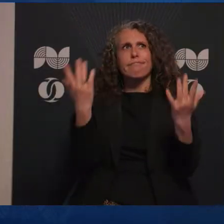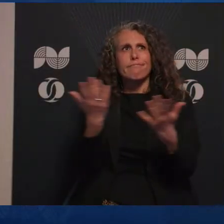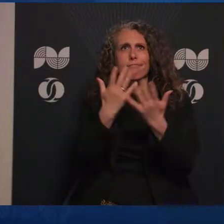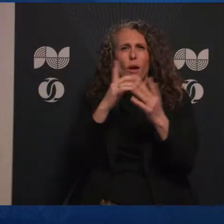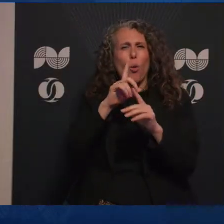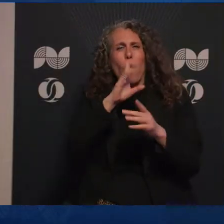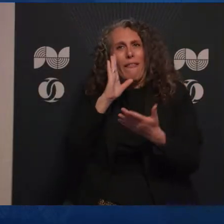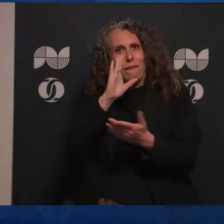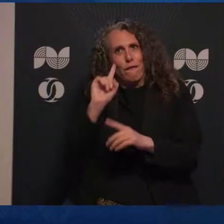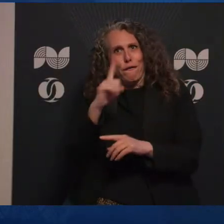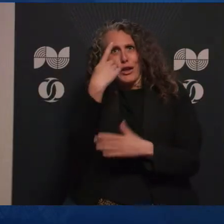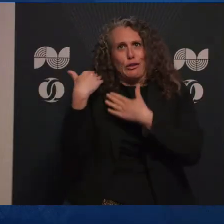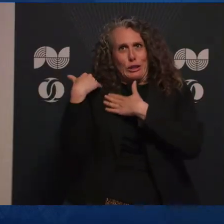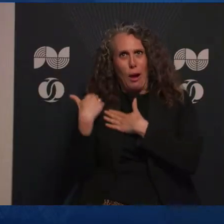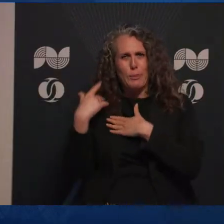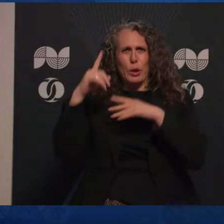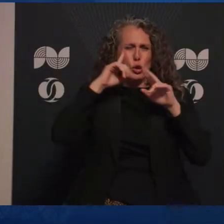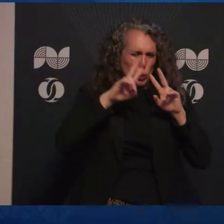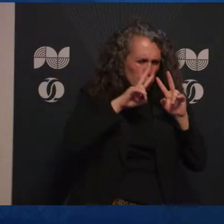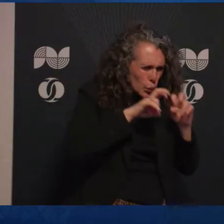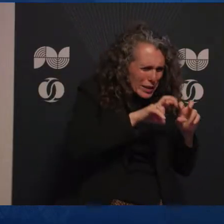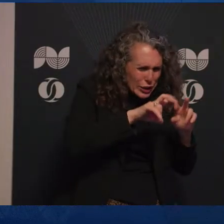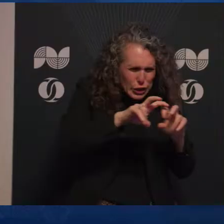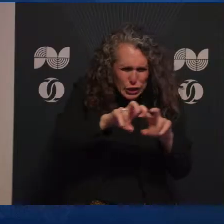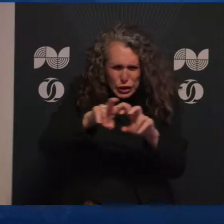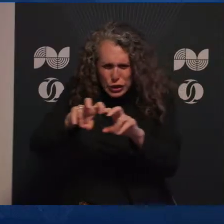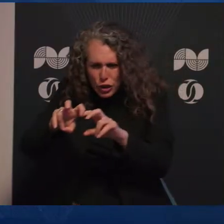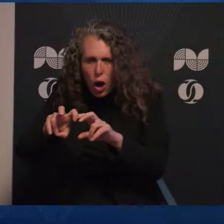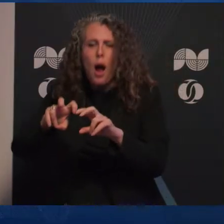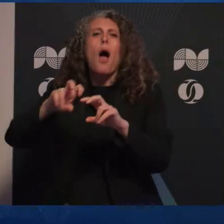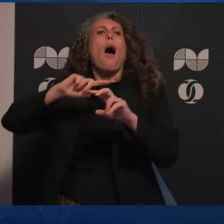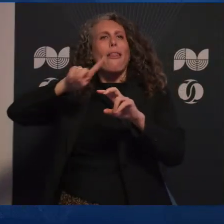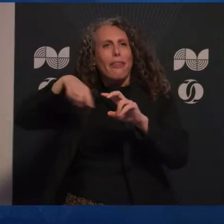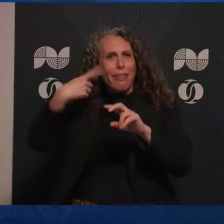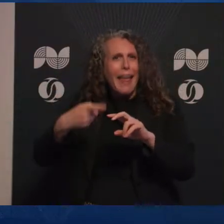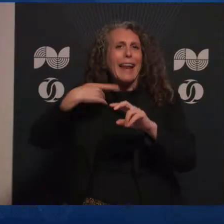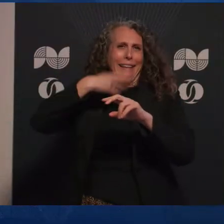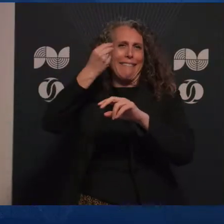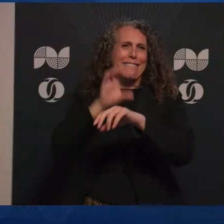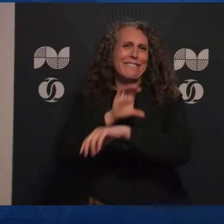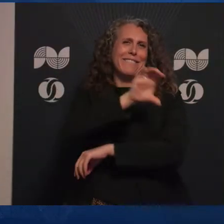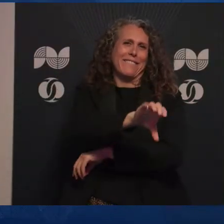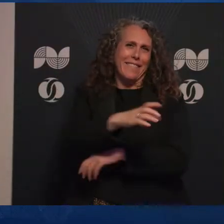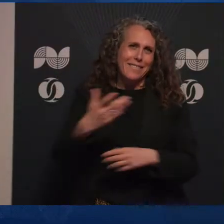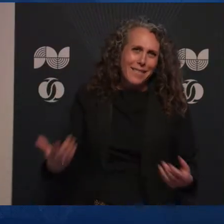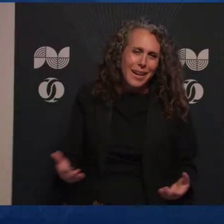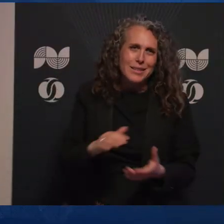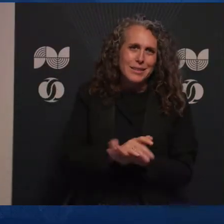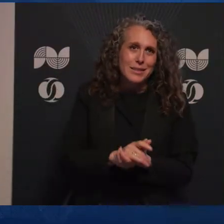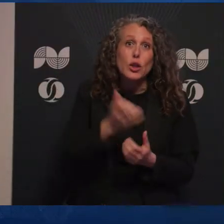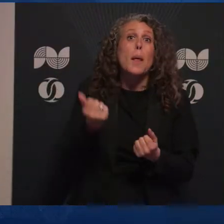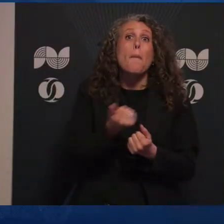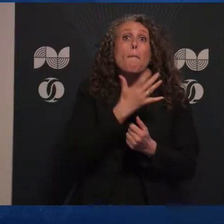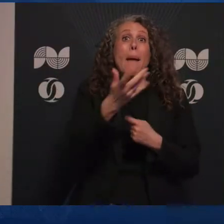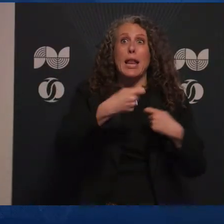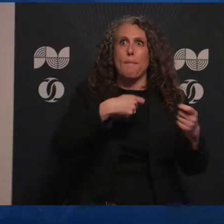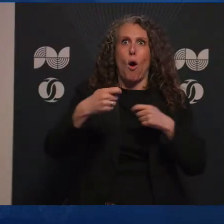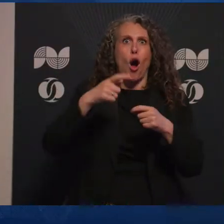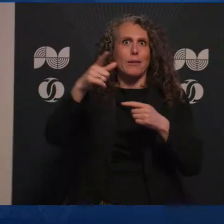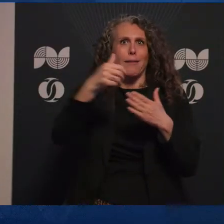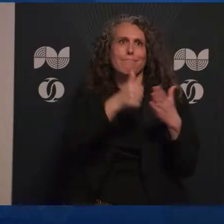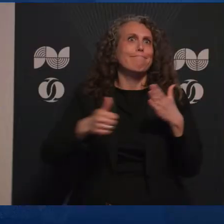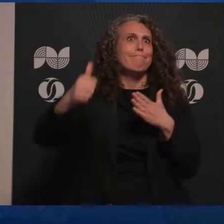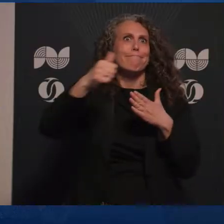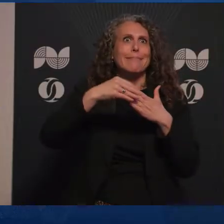diligence process when we make our investments. As you know, a lot of the frontier markets where we are invested in